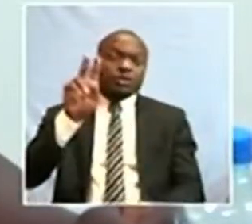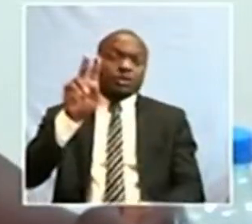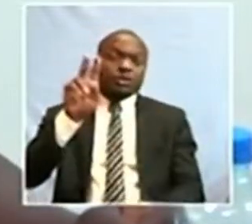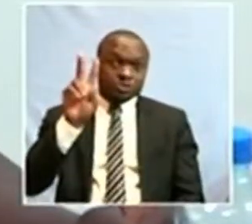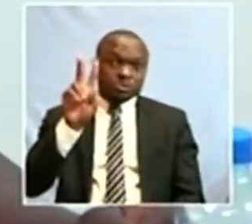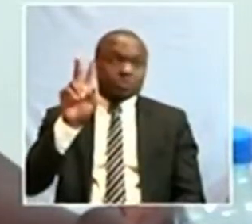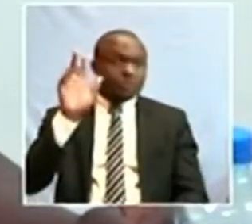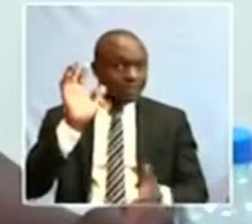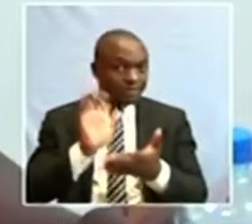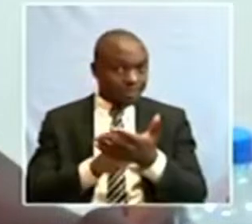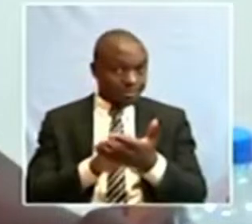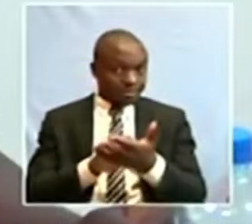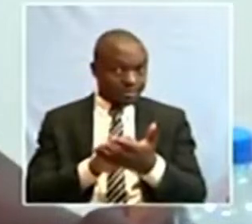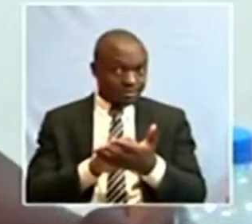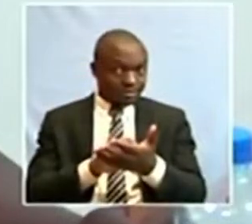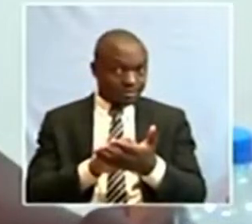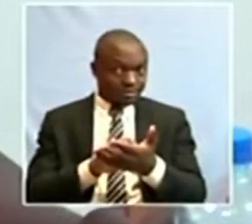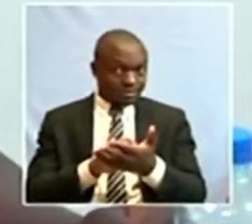262,000,